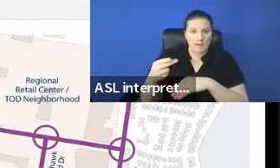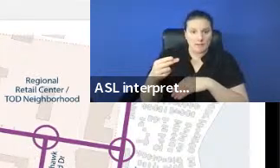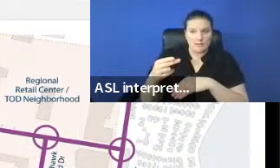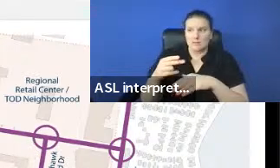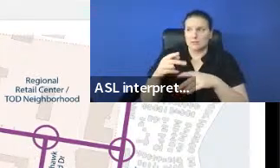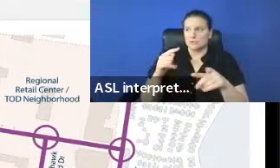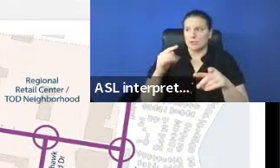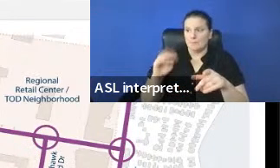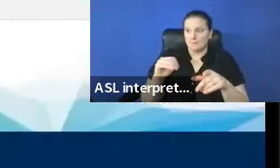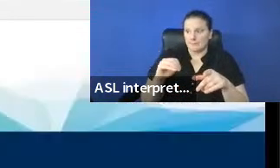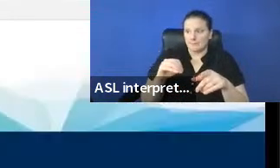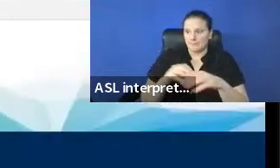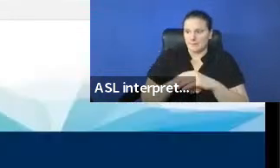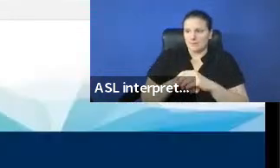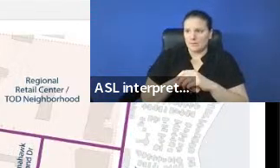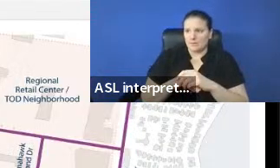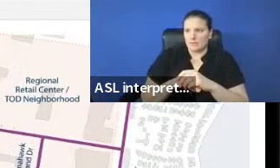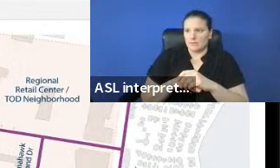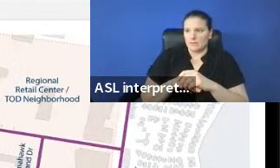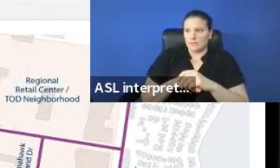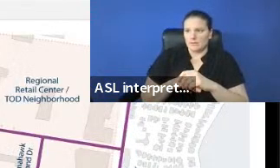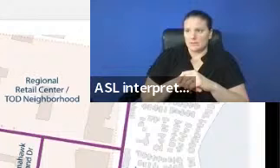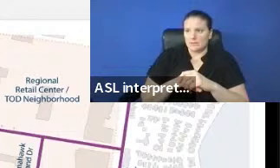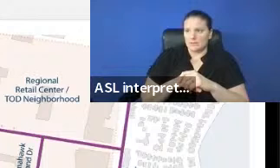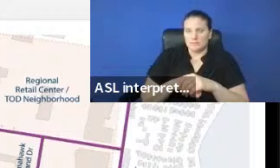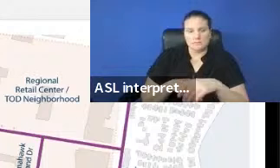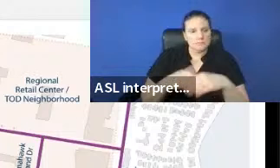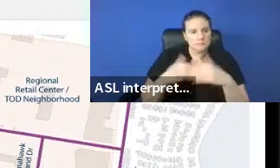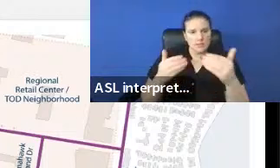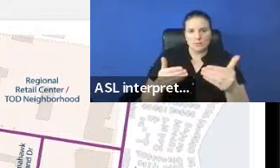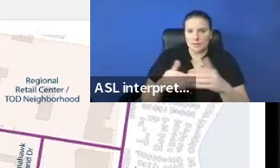Tom, take it away.